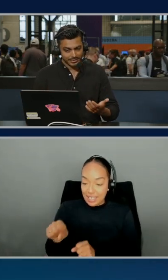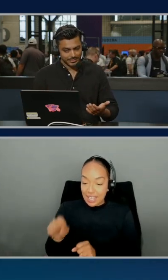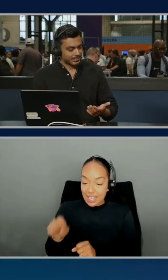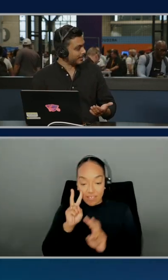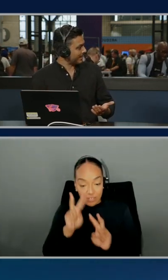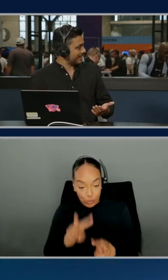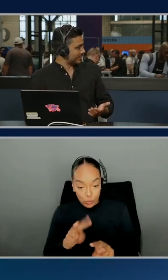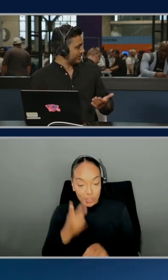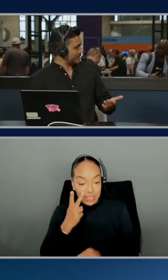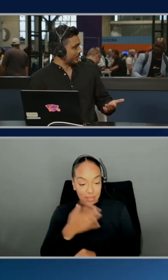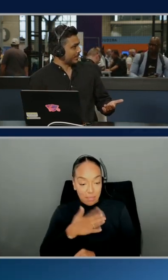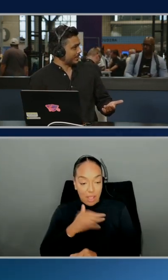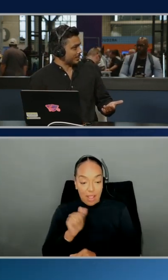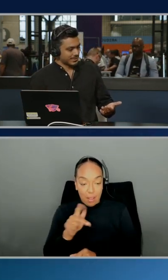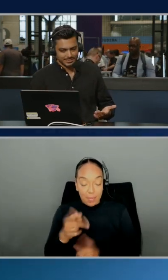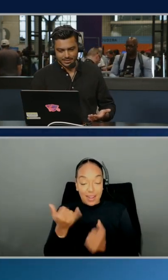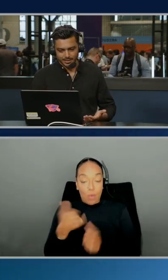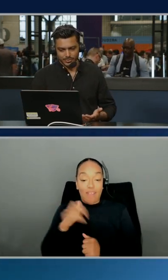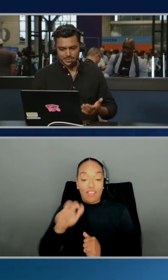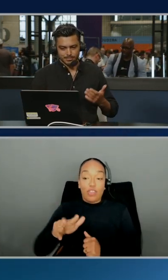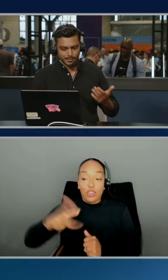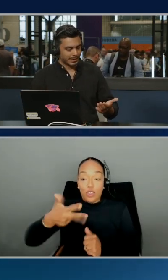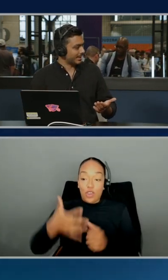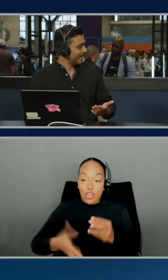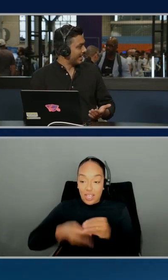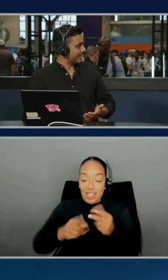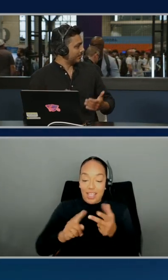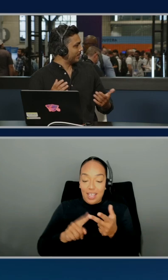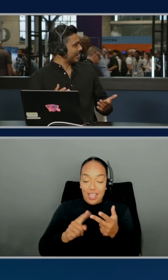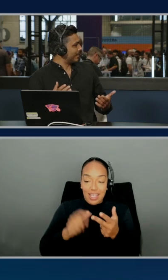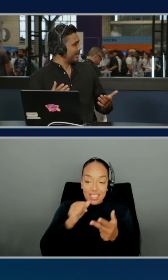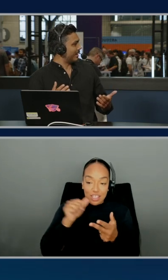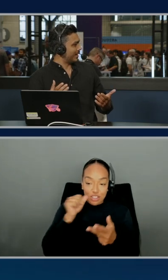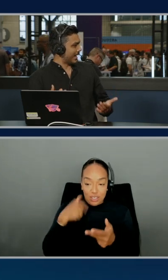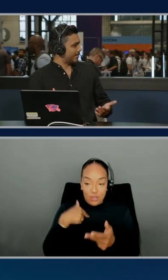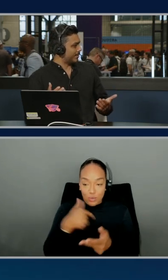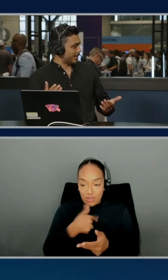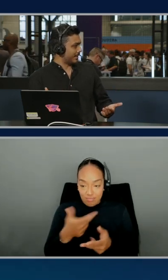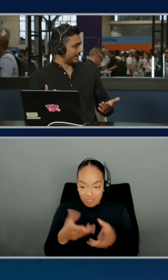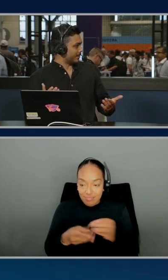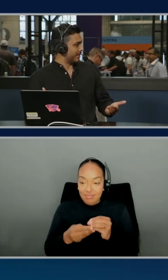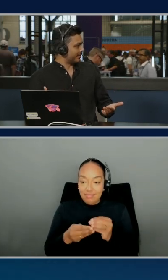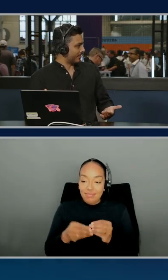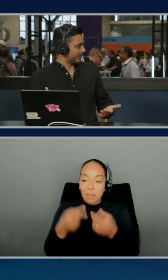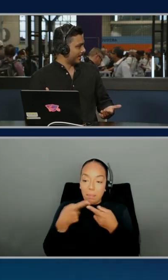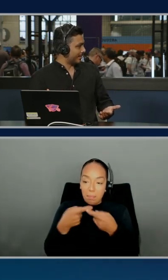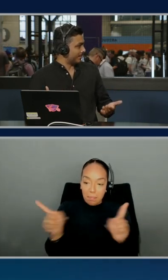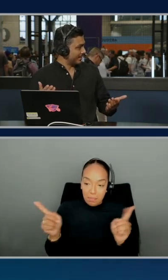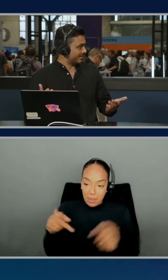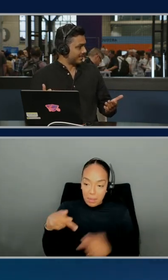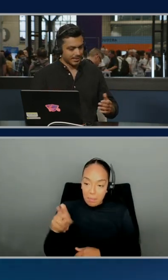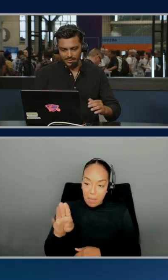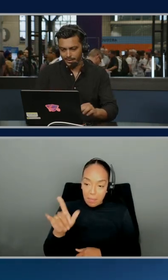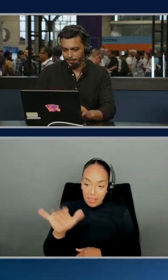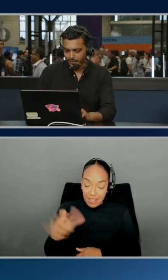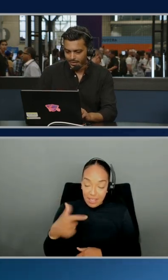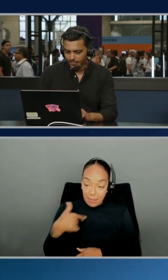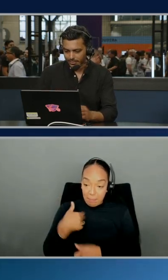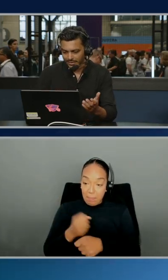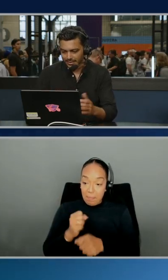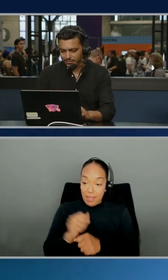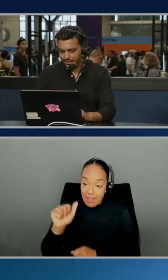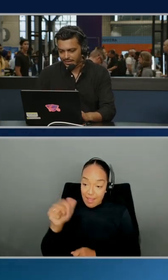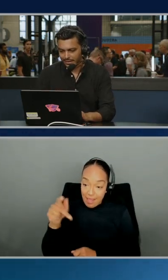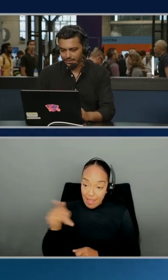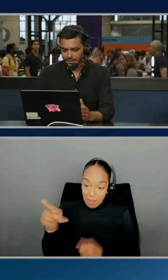now there is a third mechanism, which is what we introduced yesterday, which is public. And the moment I make an app public, it appears on my playlist.